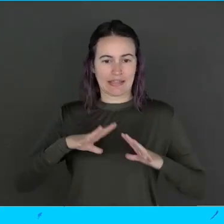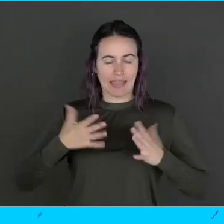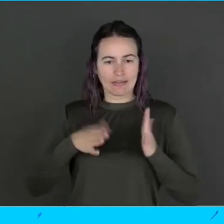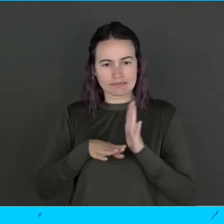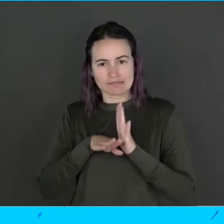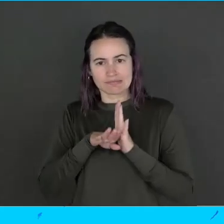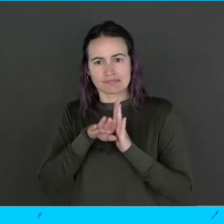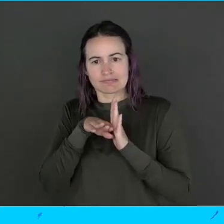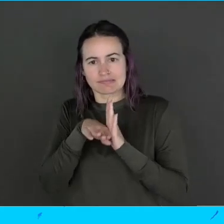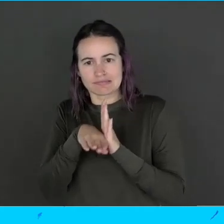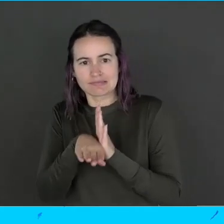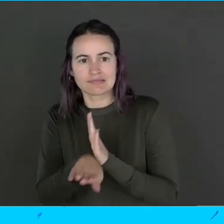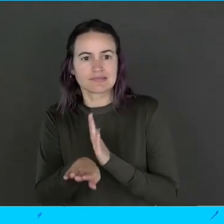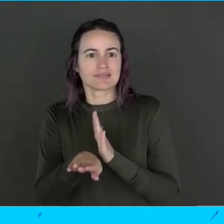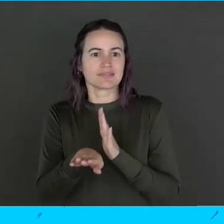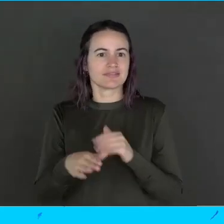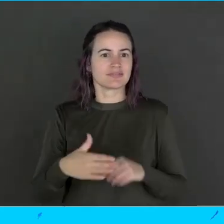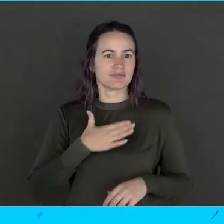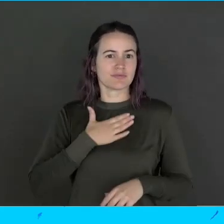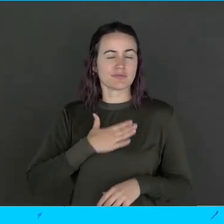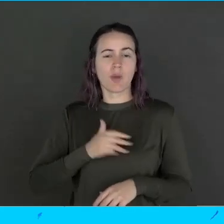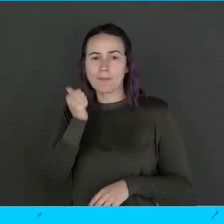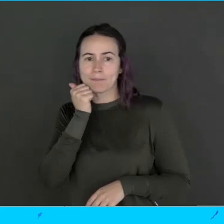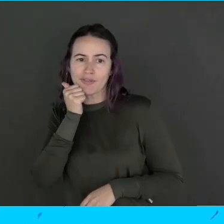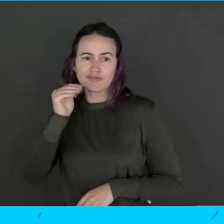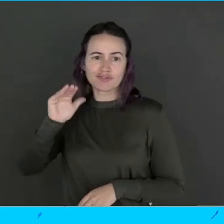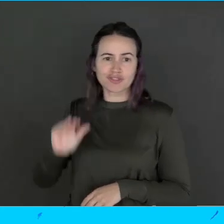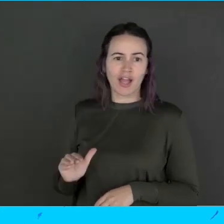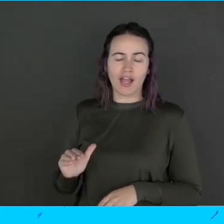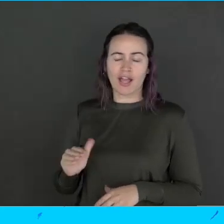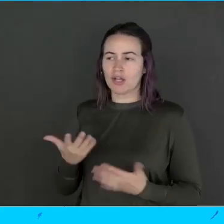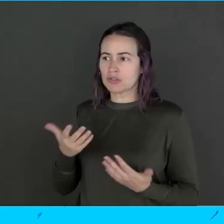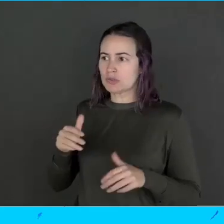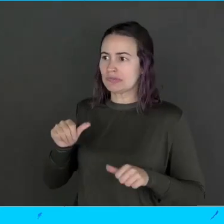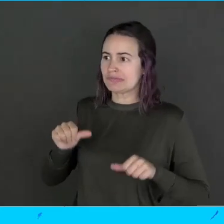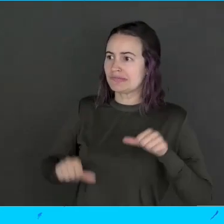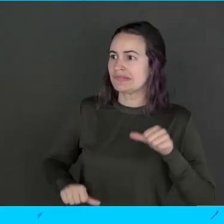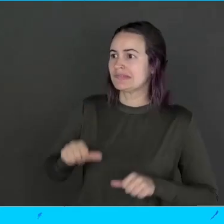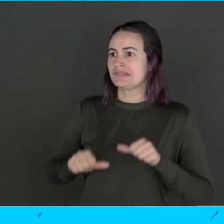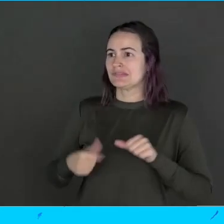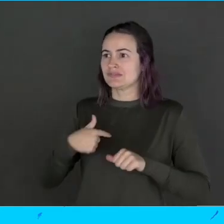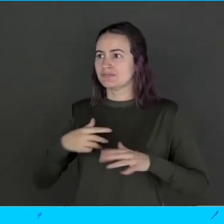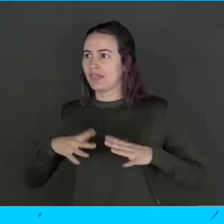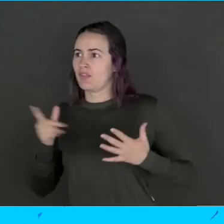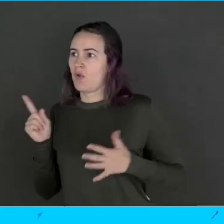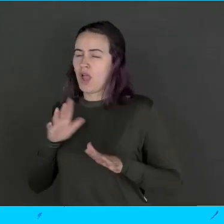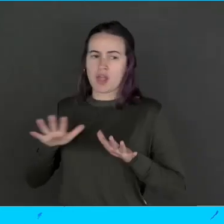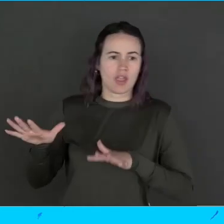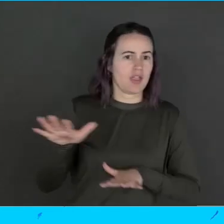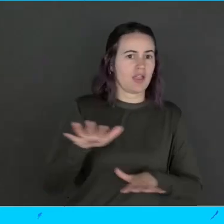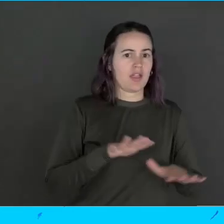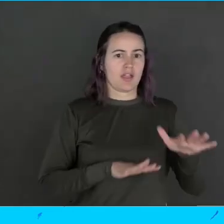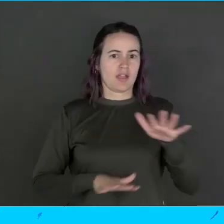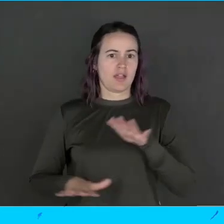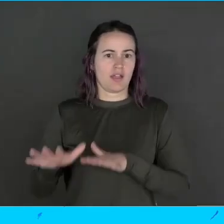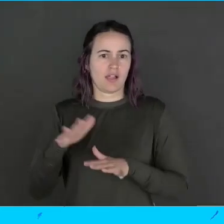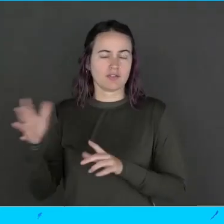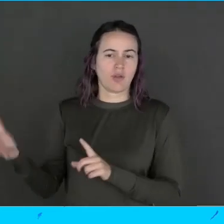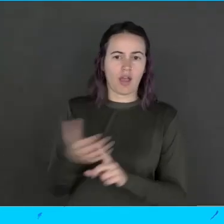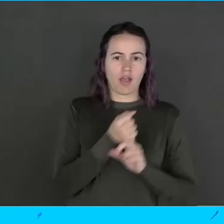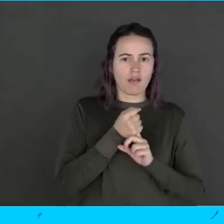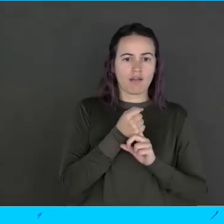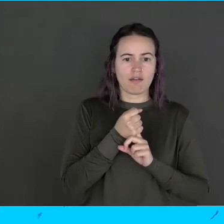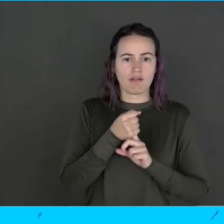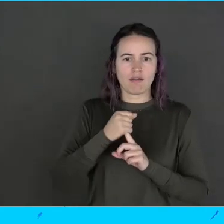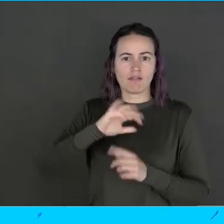an adventure where mother and child remain unsure of destination, passing ports only to be captured by immigration, fleeing from famine and